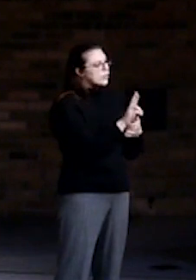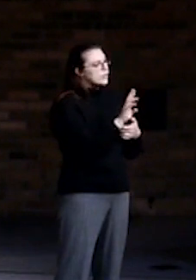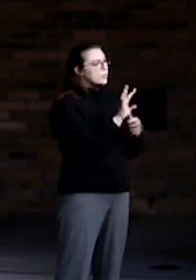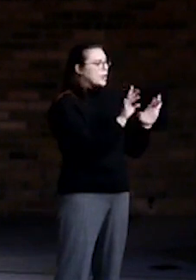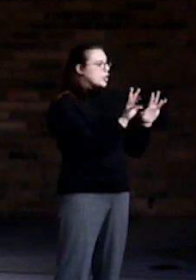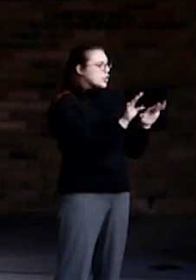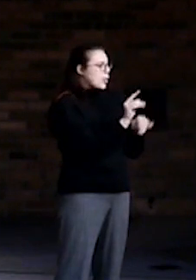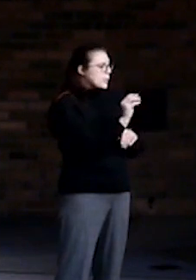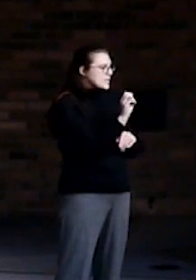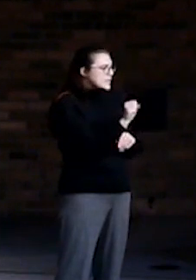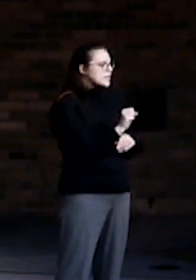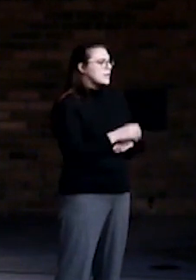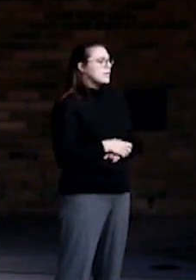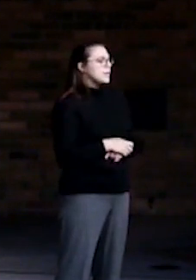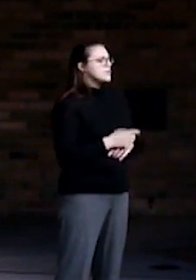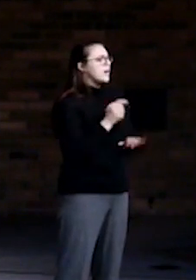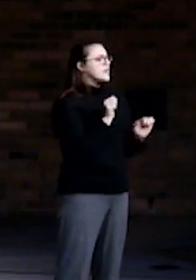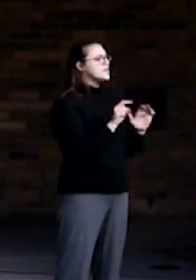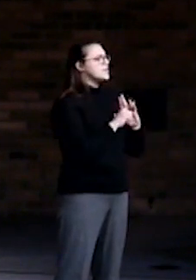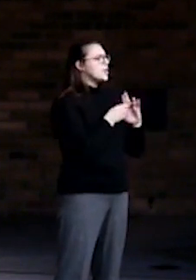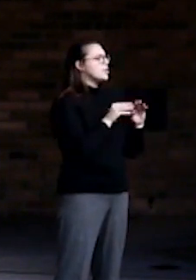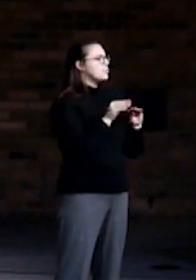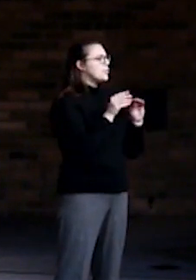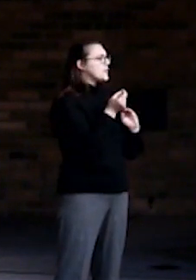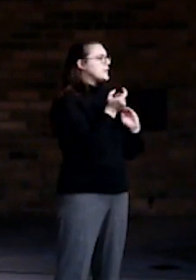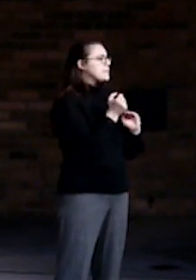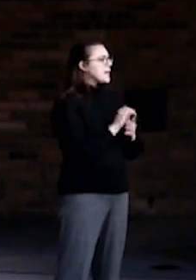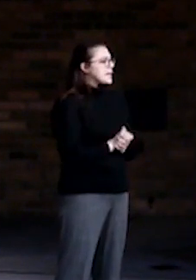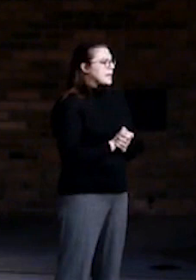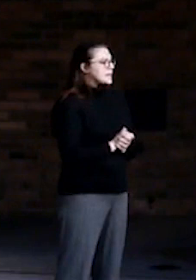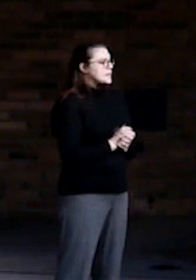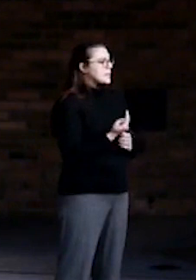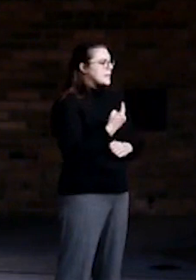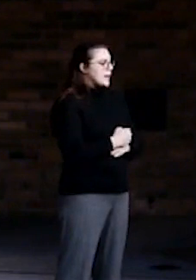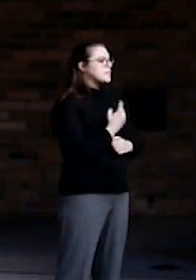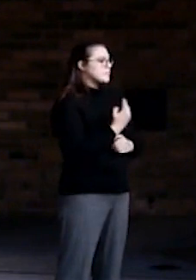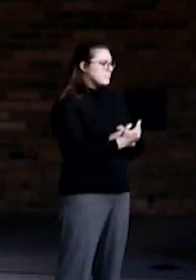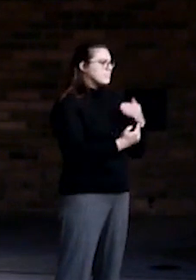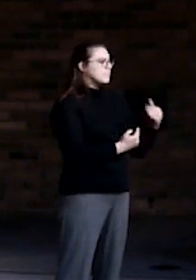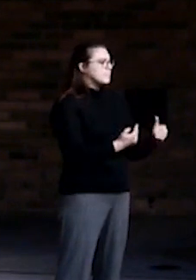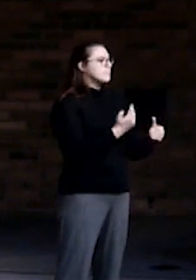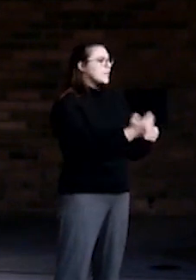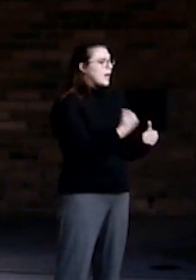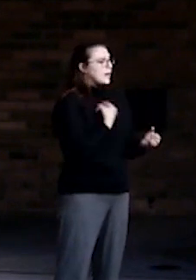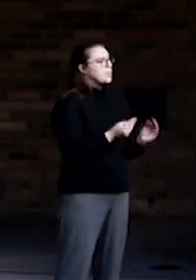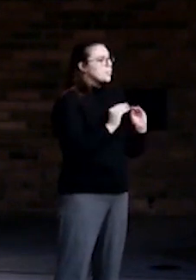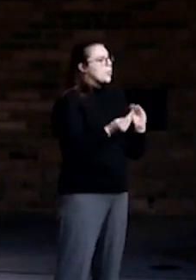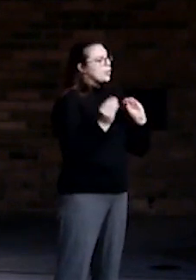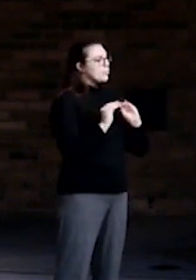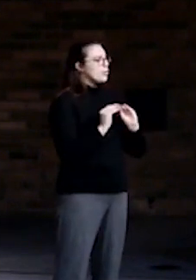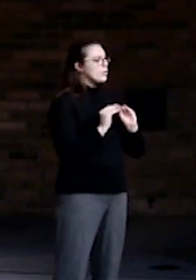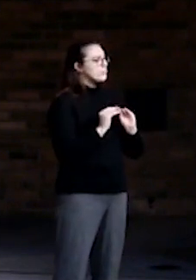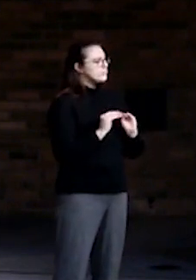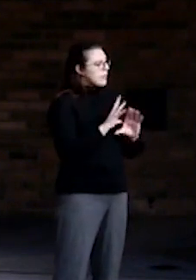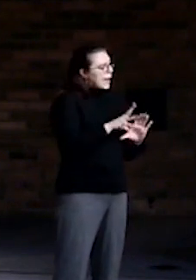pin, and I'd start to move a little bit. And then as the days progressed, I got more and more and more active with those